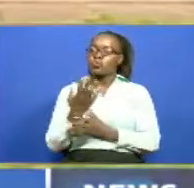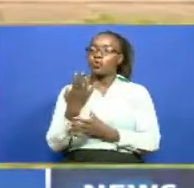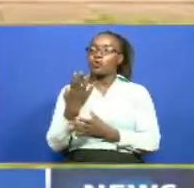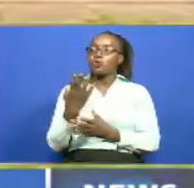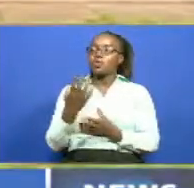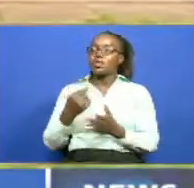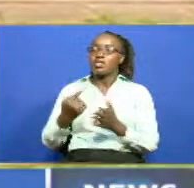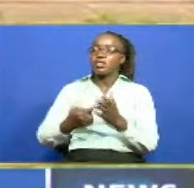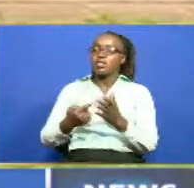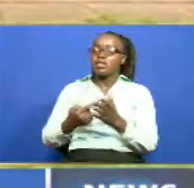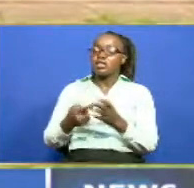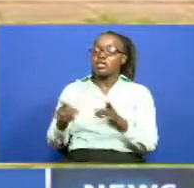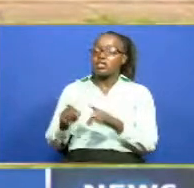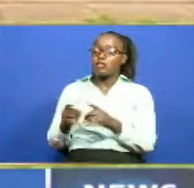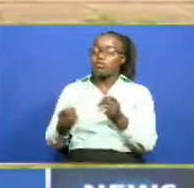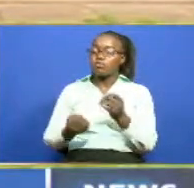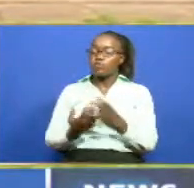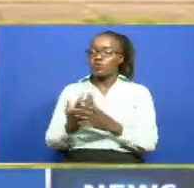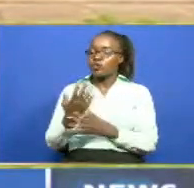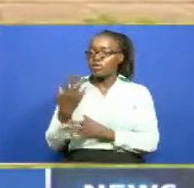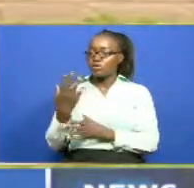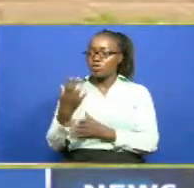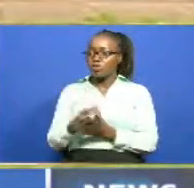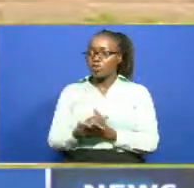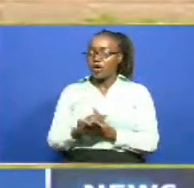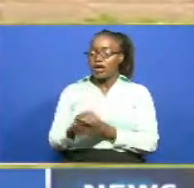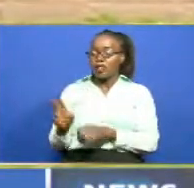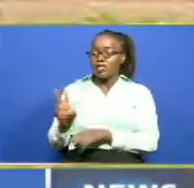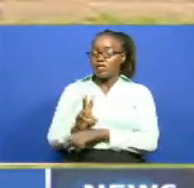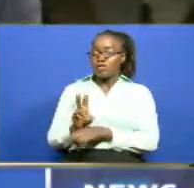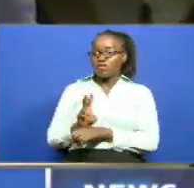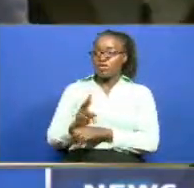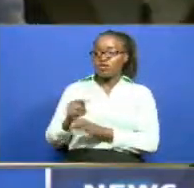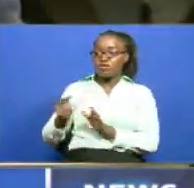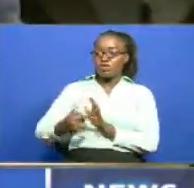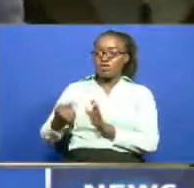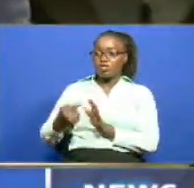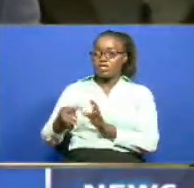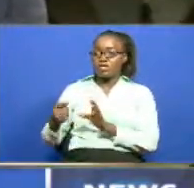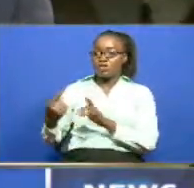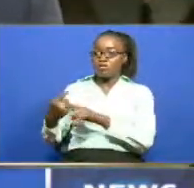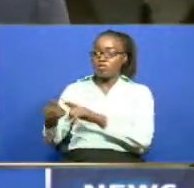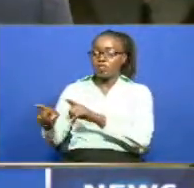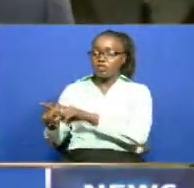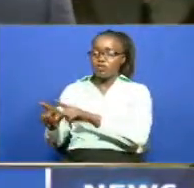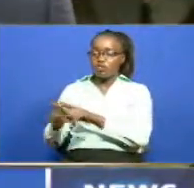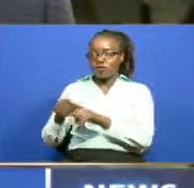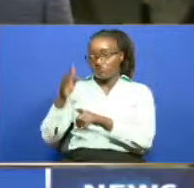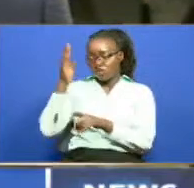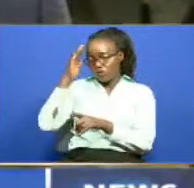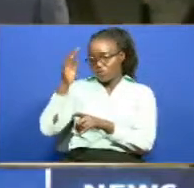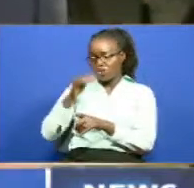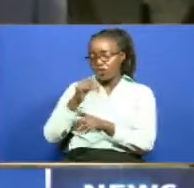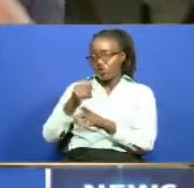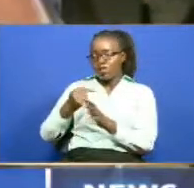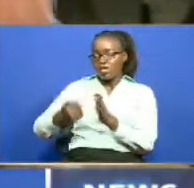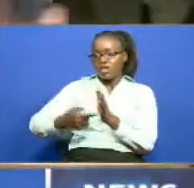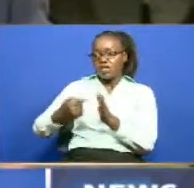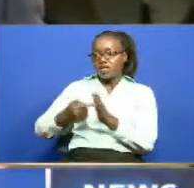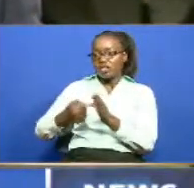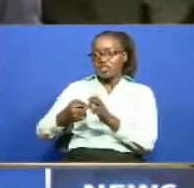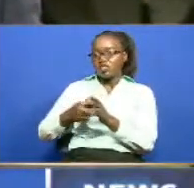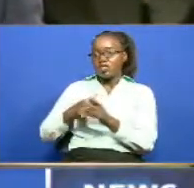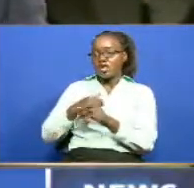have definitely grown. The absolute value of industry has grown. But we also know we are not industrialized as